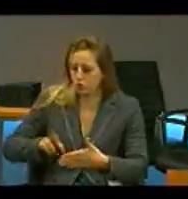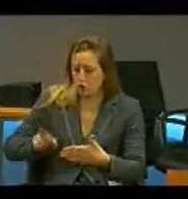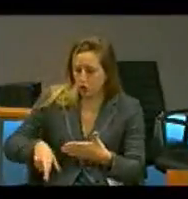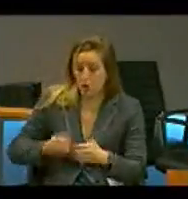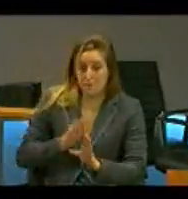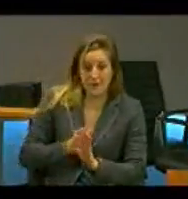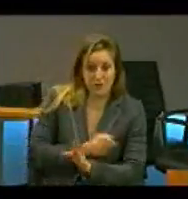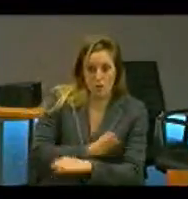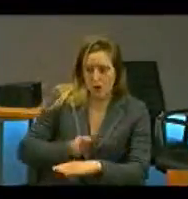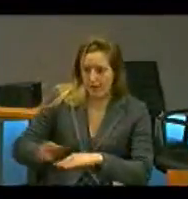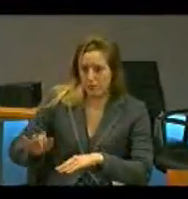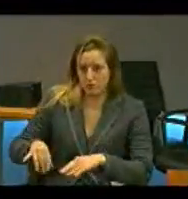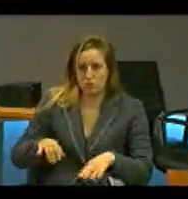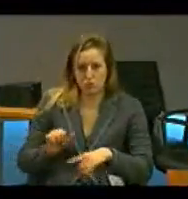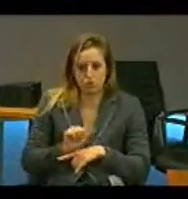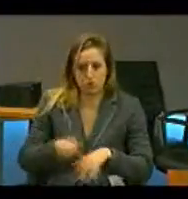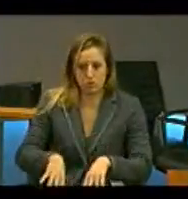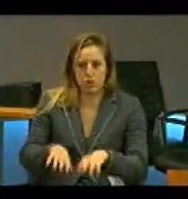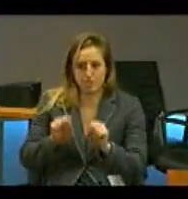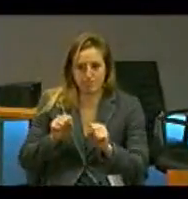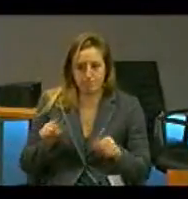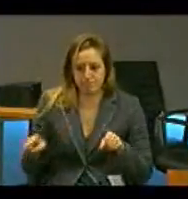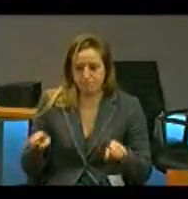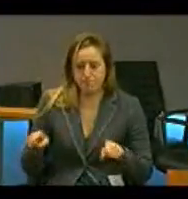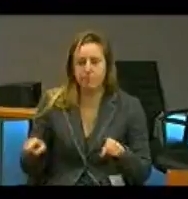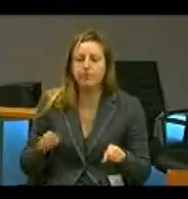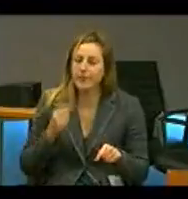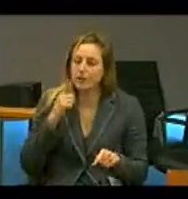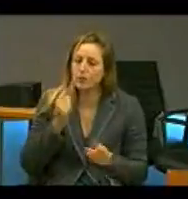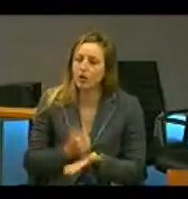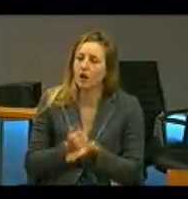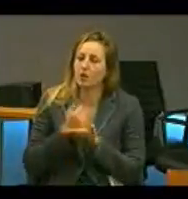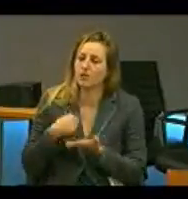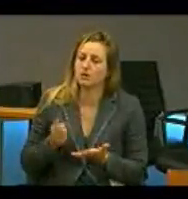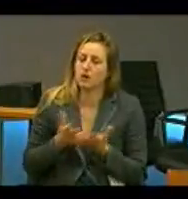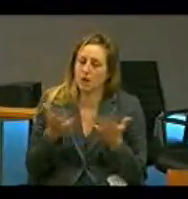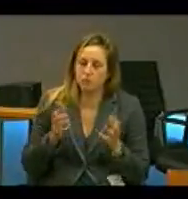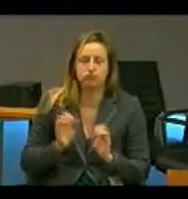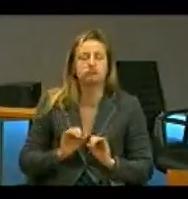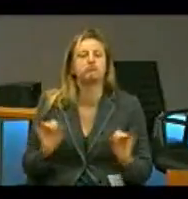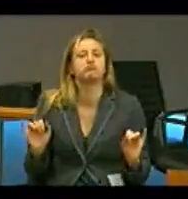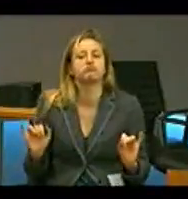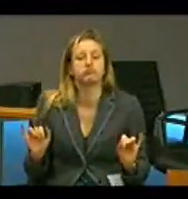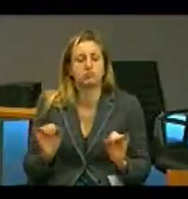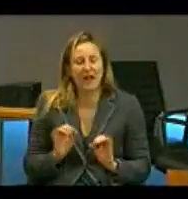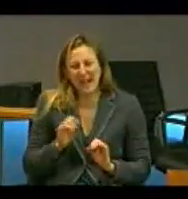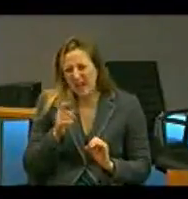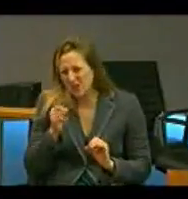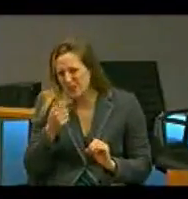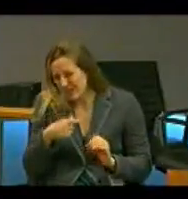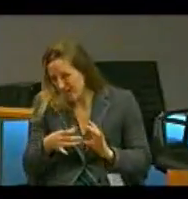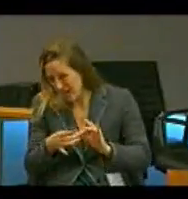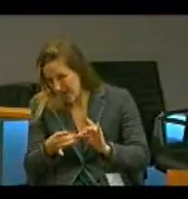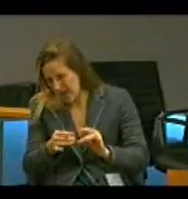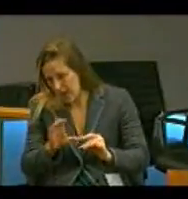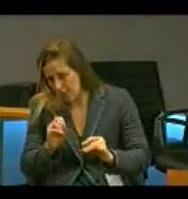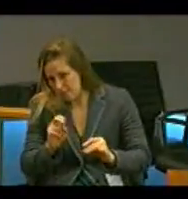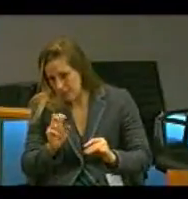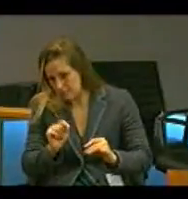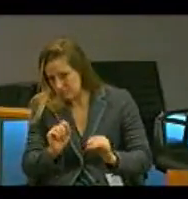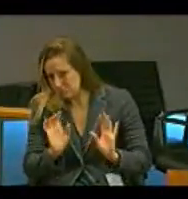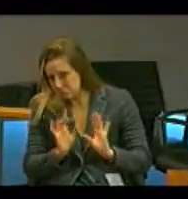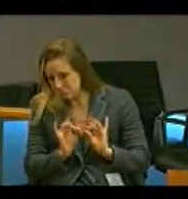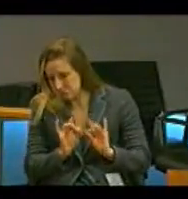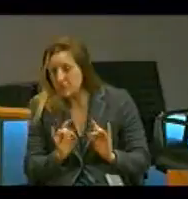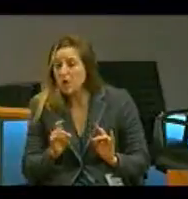and after, I think that would be extremely helpful. And I just have a comment. When I was in school